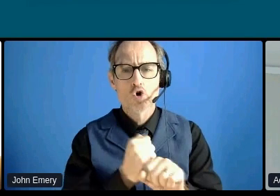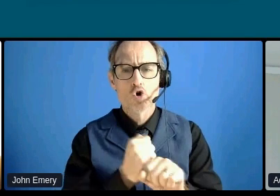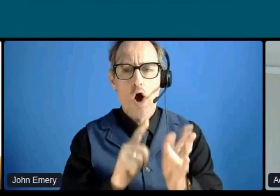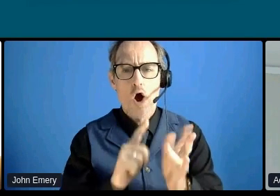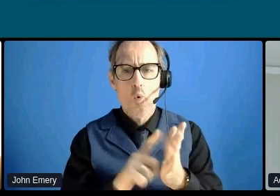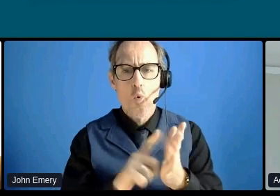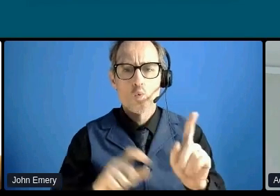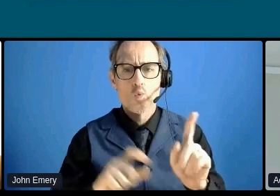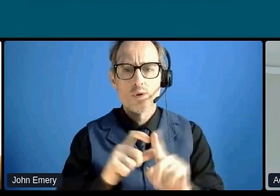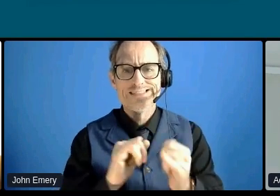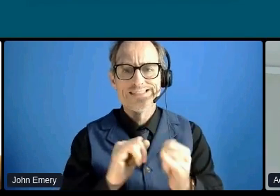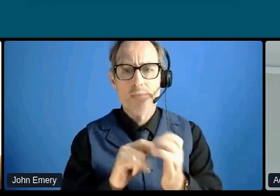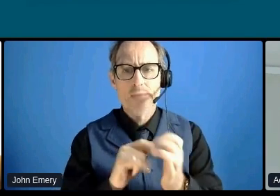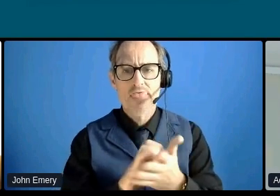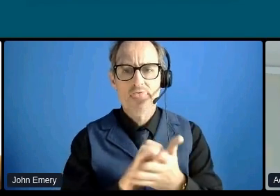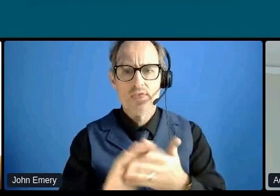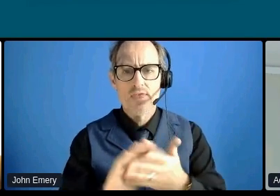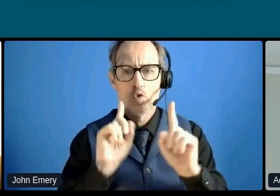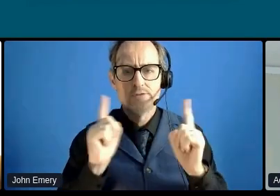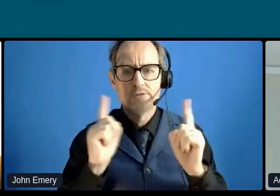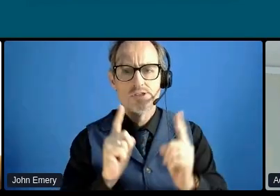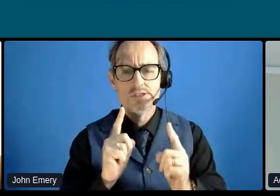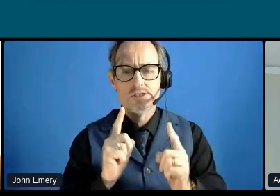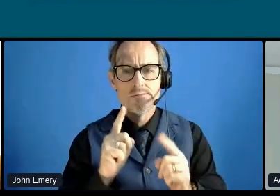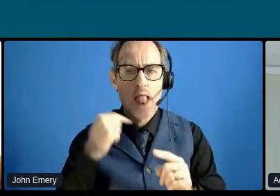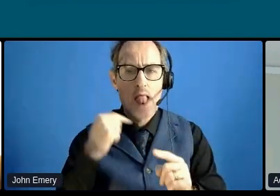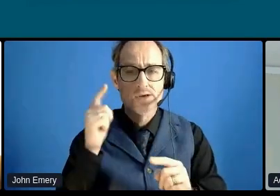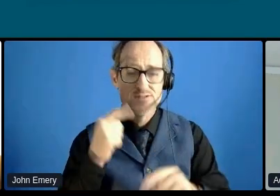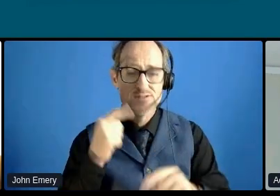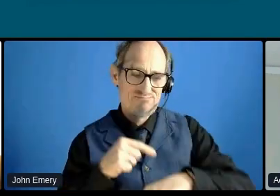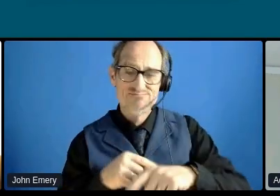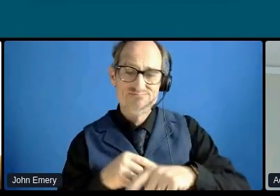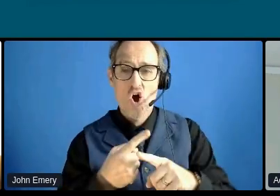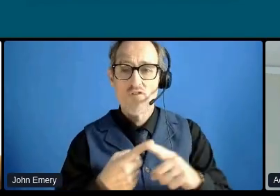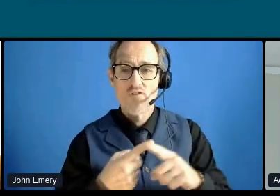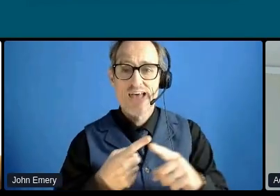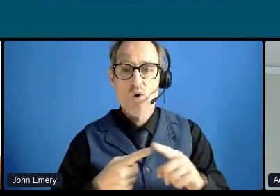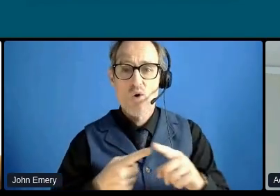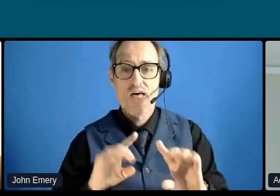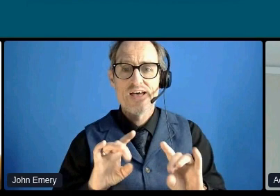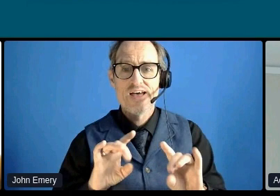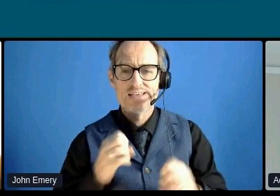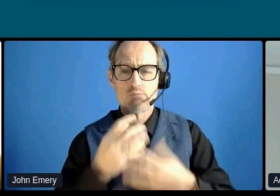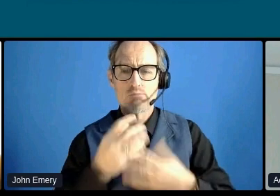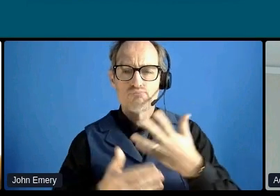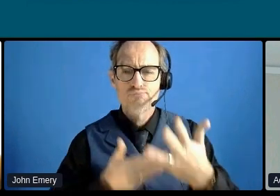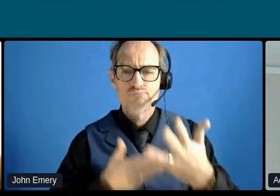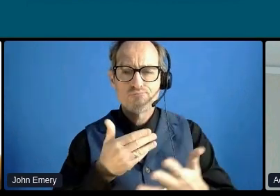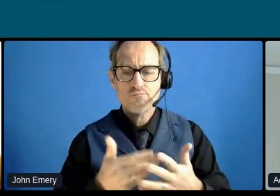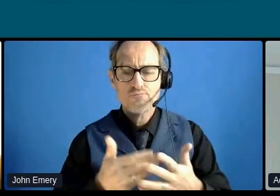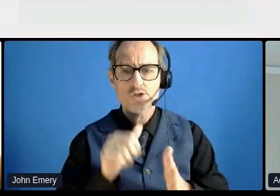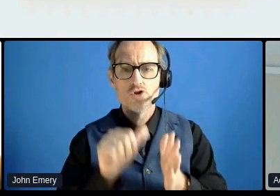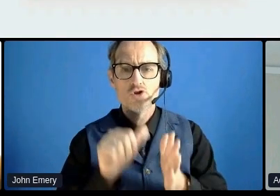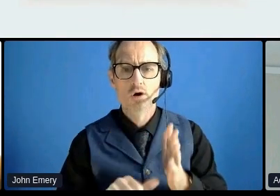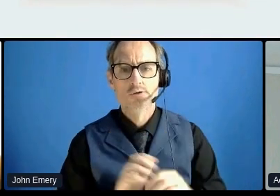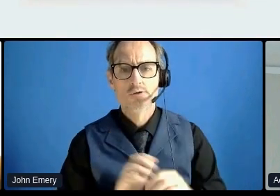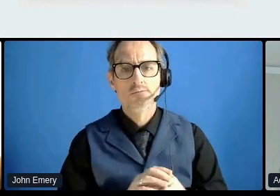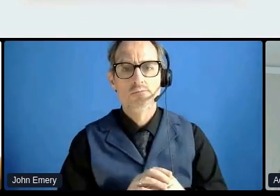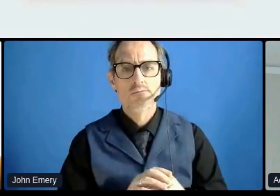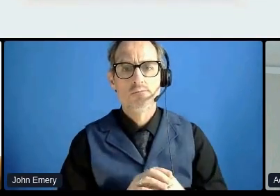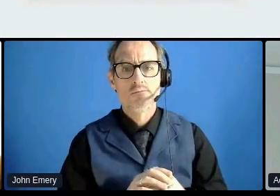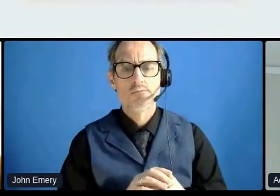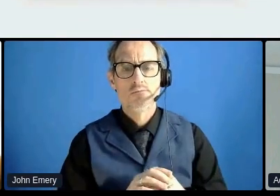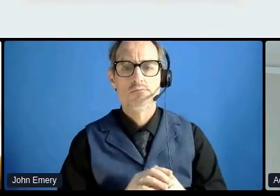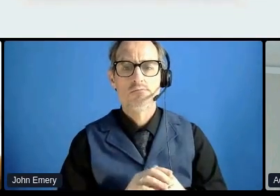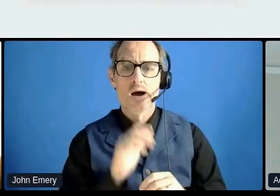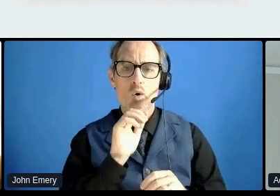So we're short on time. We've got half an hour section, so I'm just going to crack straight on with it. I am going to